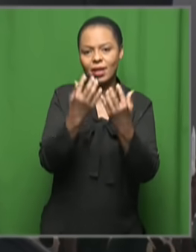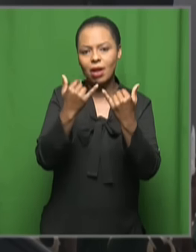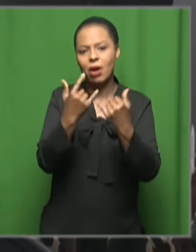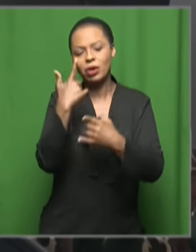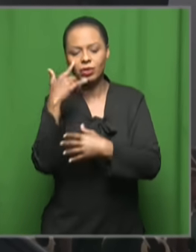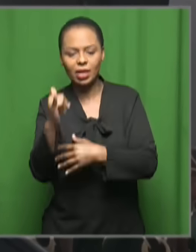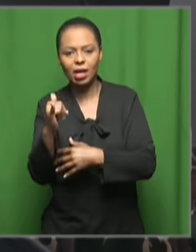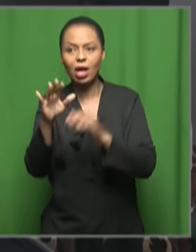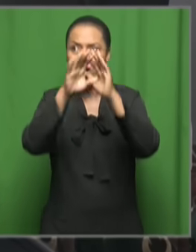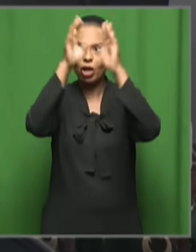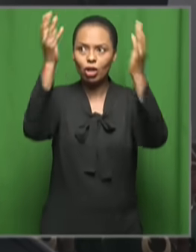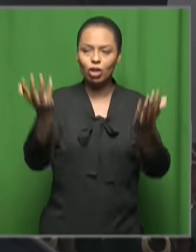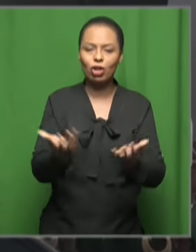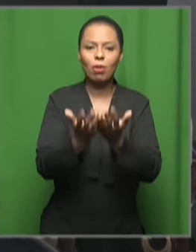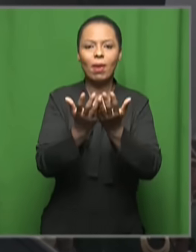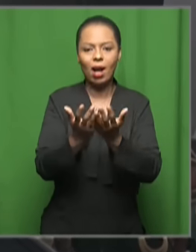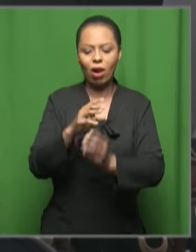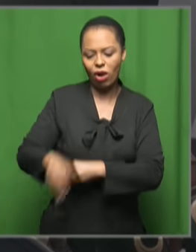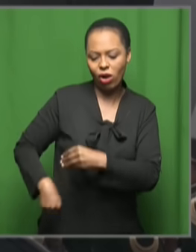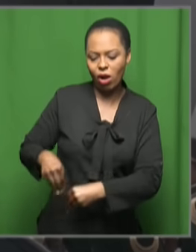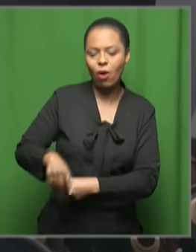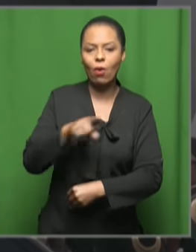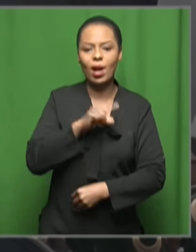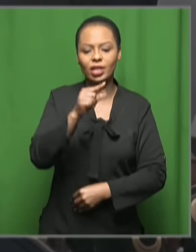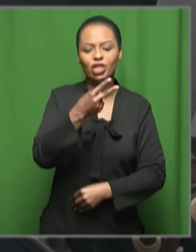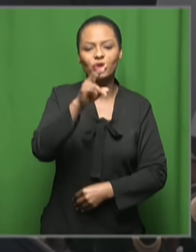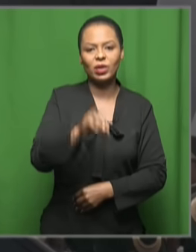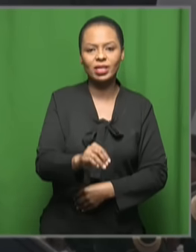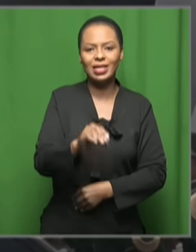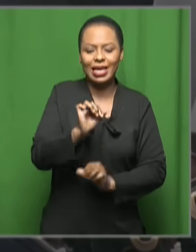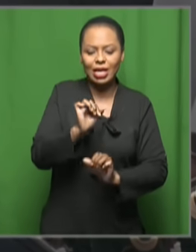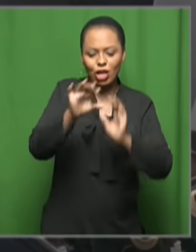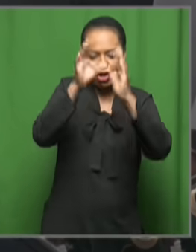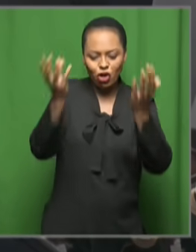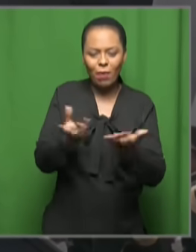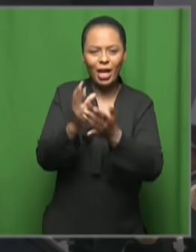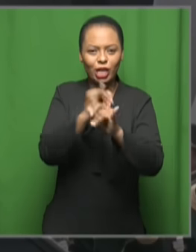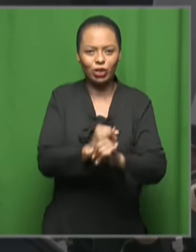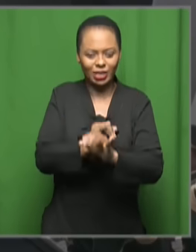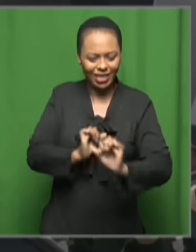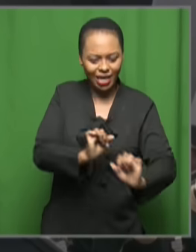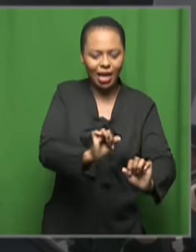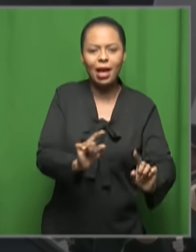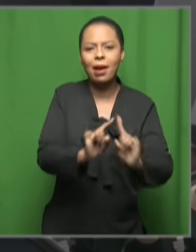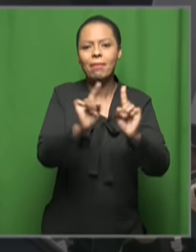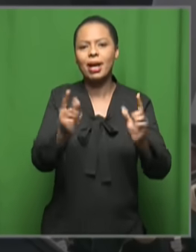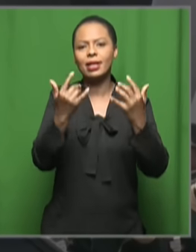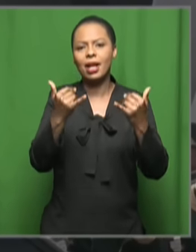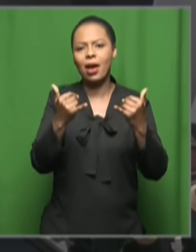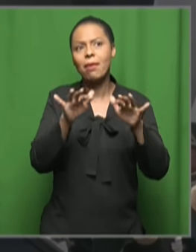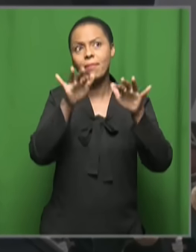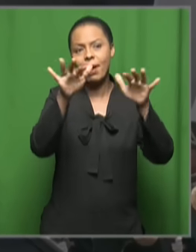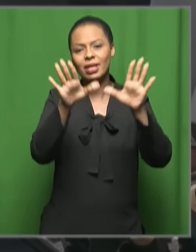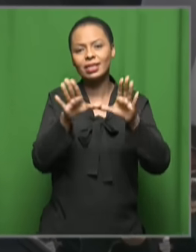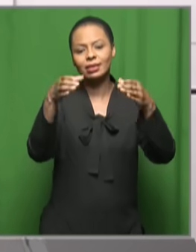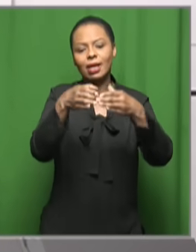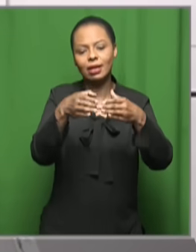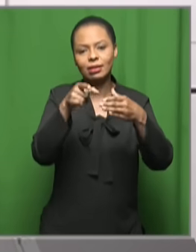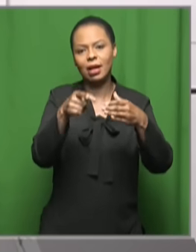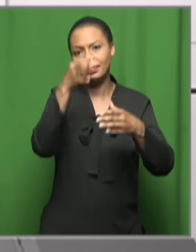corruption, global corruption, considering that G20 is a global institution. But public sector is very important and is